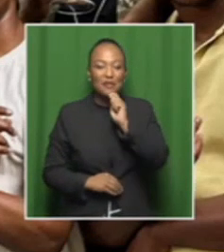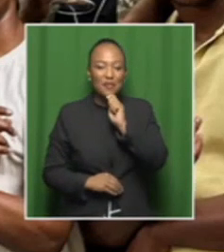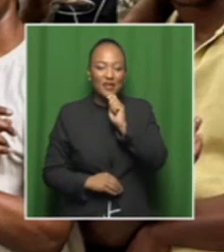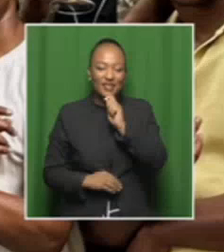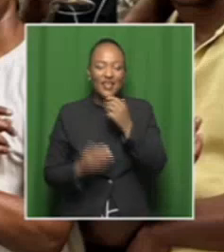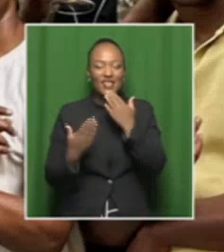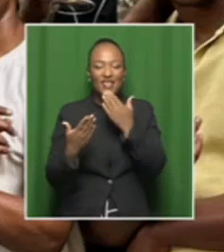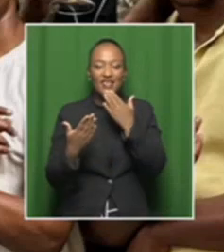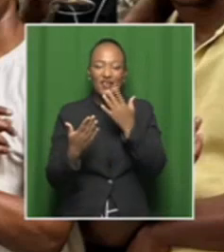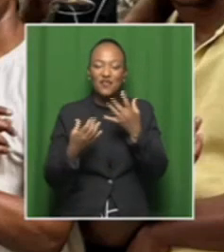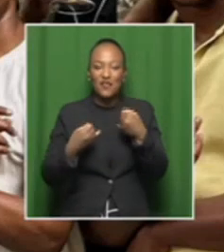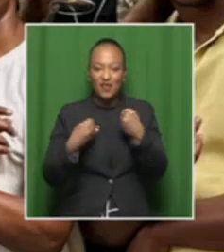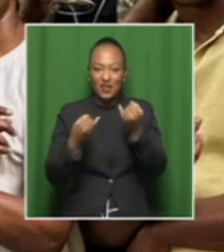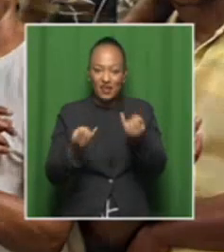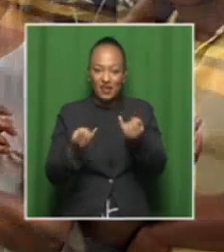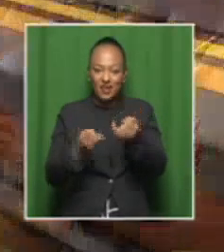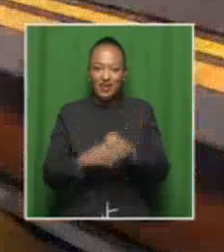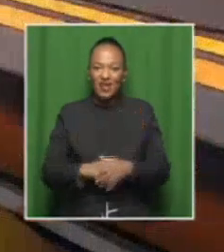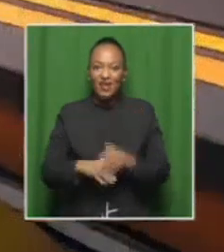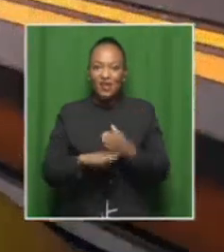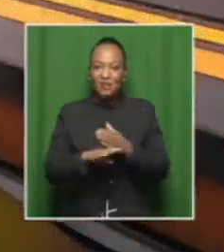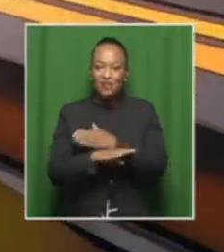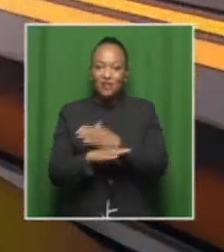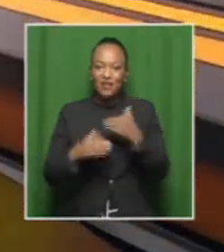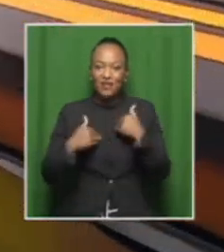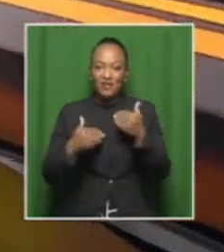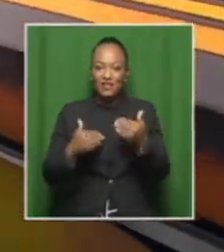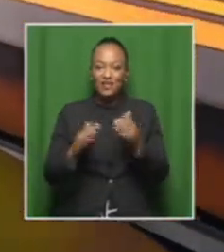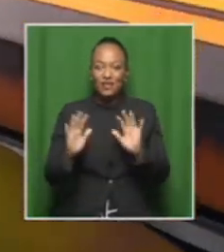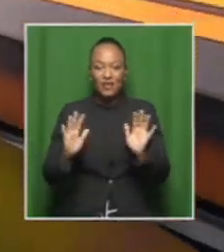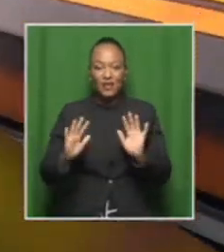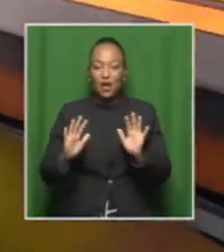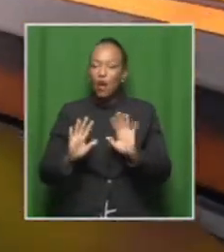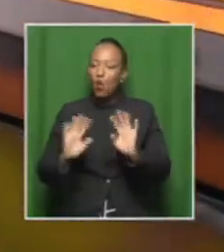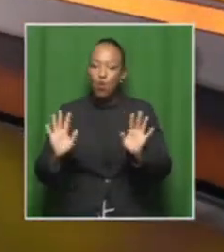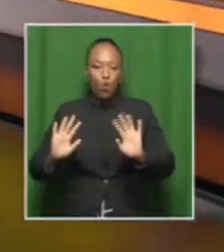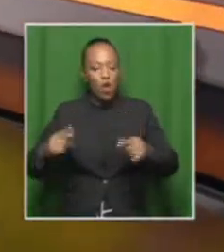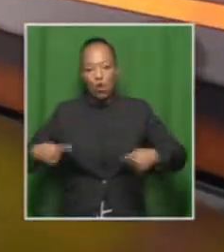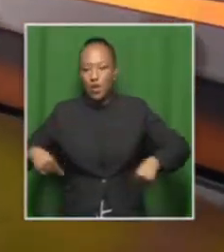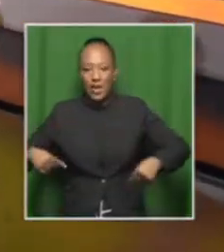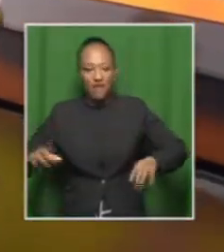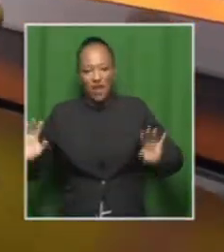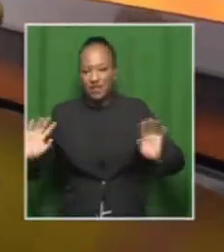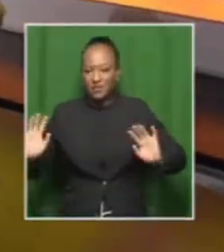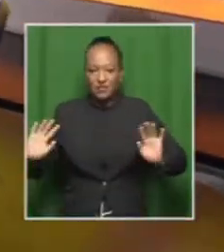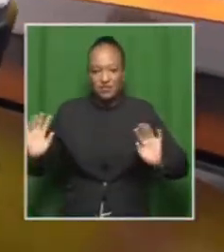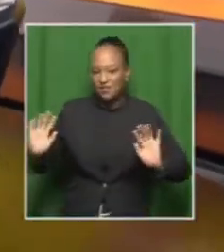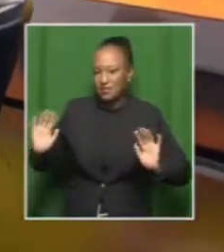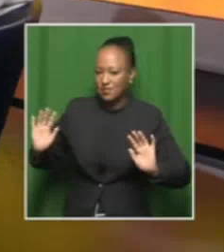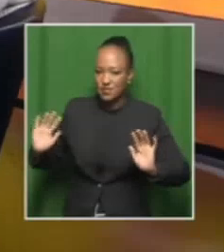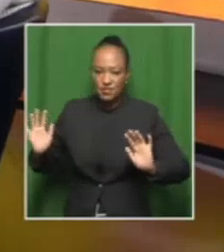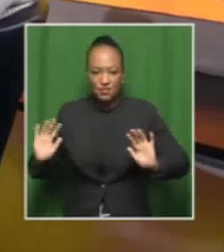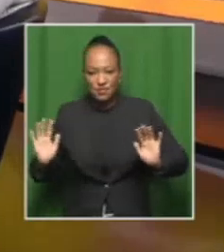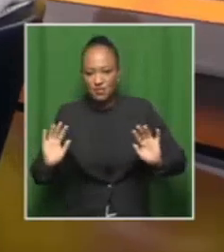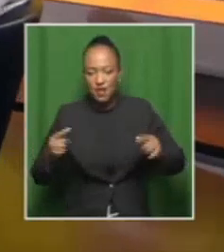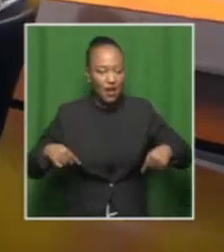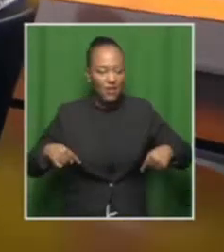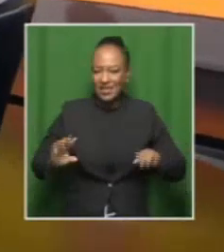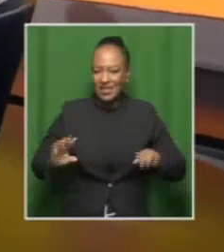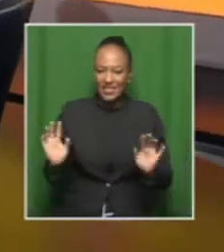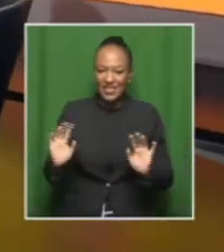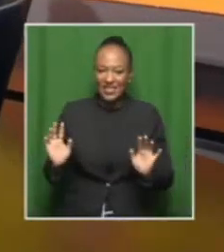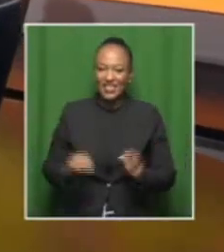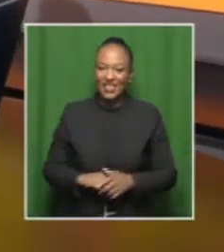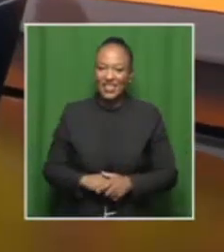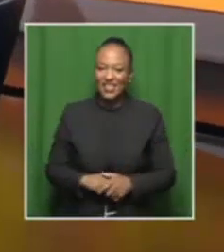having us. Before we start, I'd love to say we are really not nervous. We are not nervous at all, at all. Yeah. Because I was just about to ask you, how can you be nervous